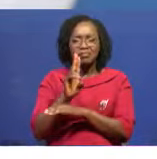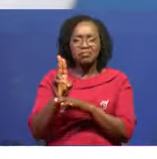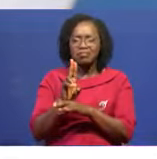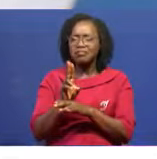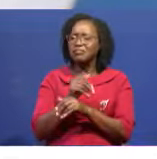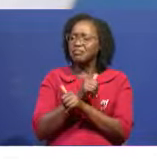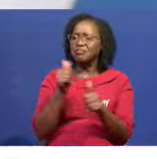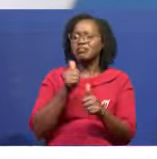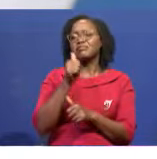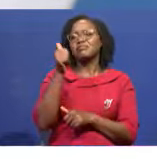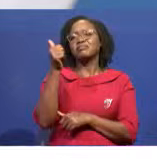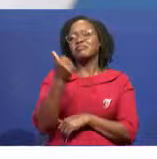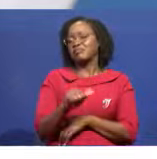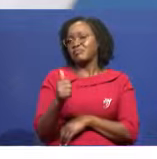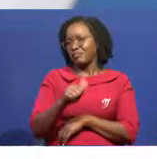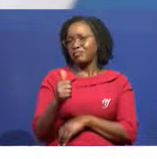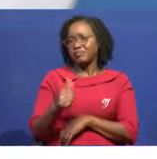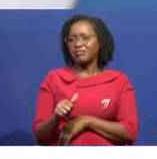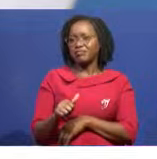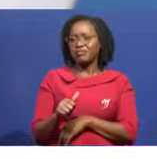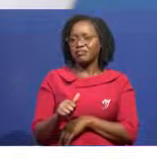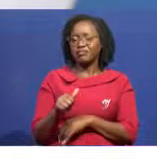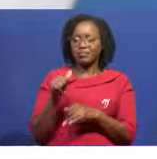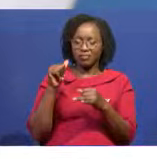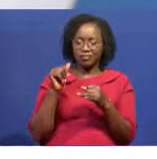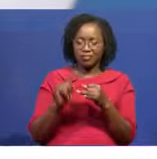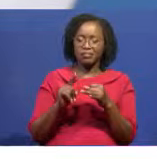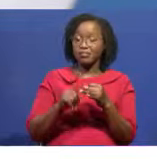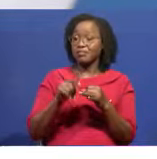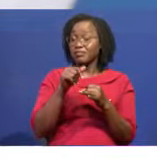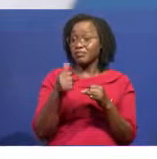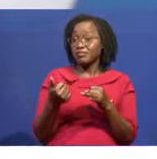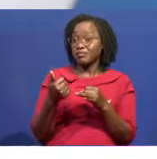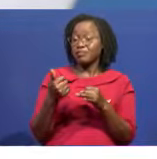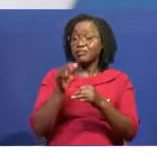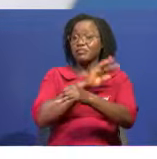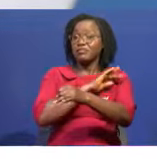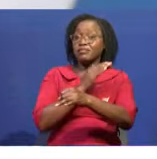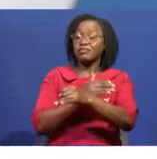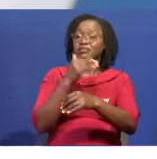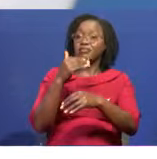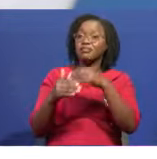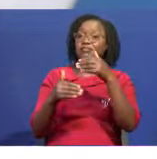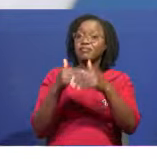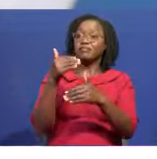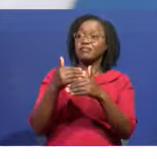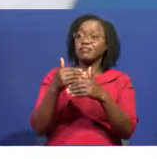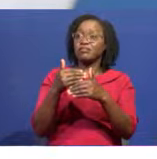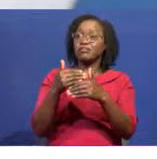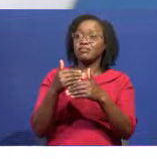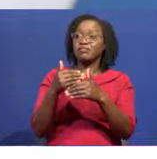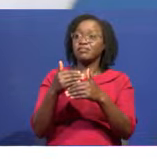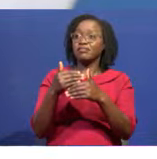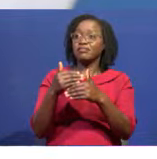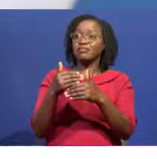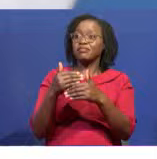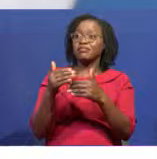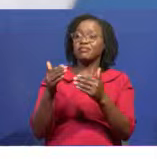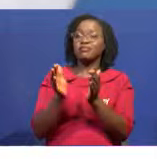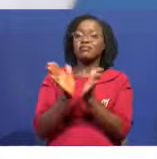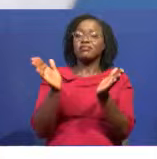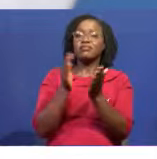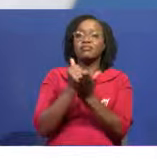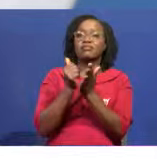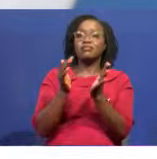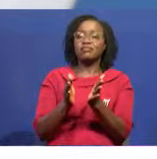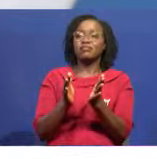effectively as you could imagine. So, and then the other issue is that we're also having capacity building issues with touching on some of our public